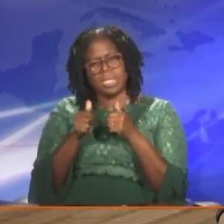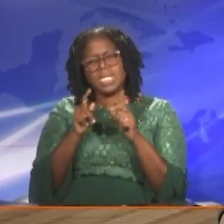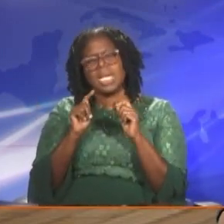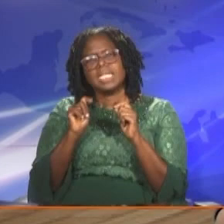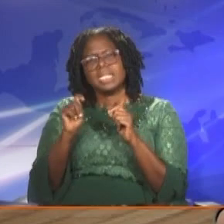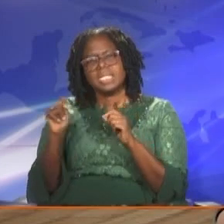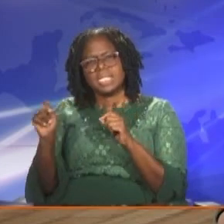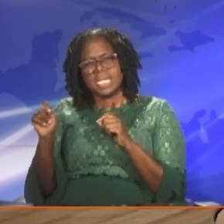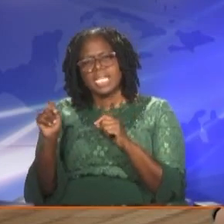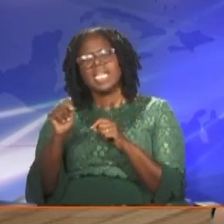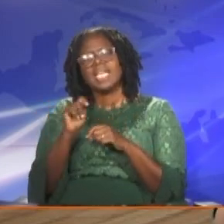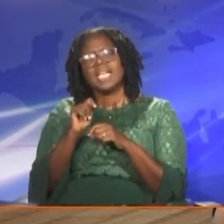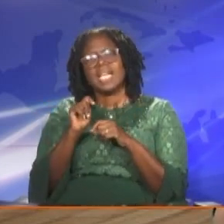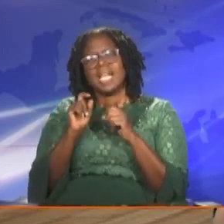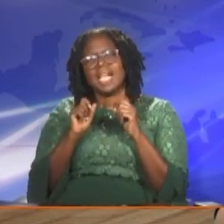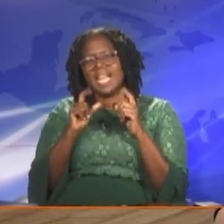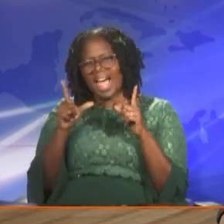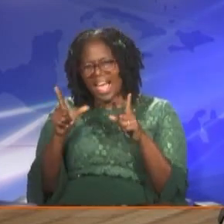Facebook page, and